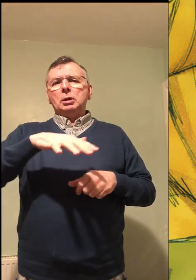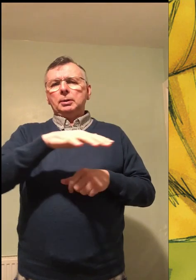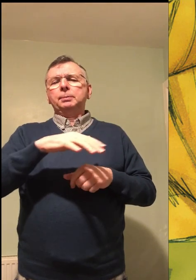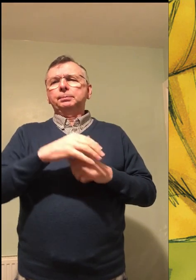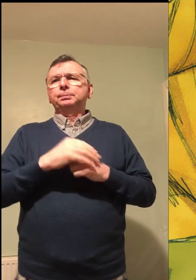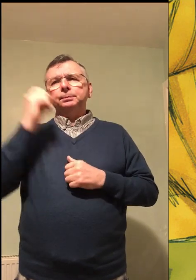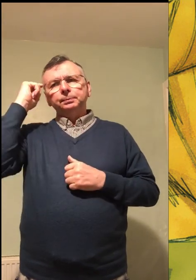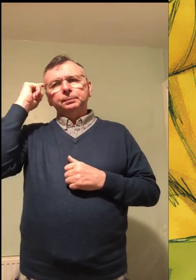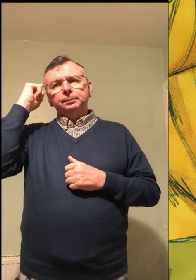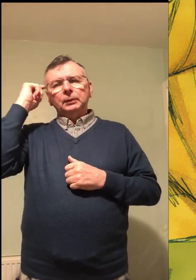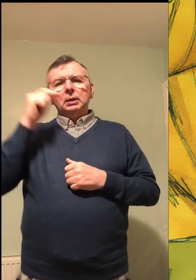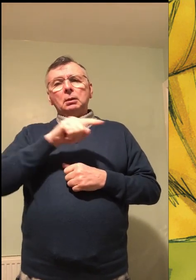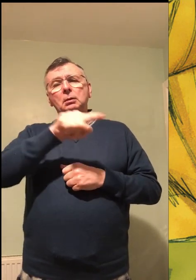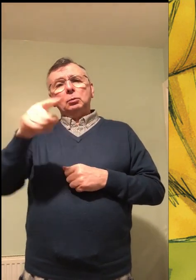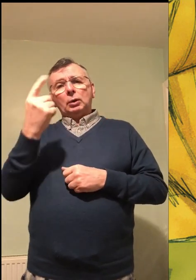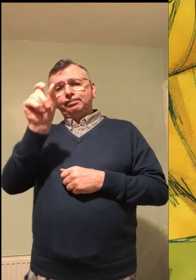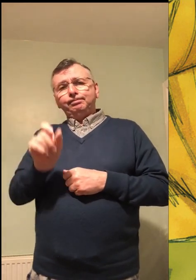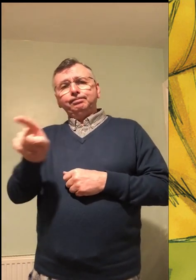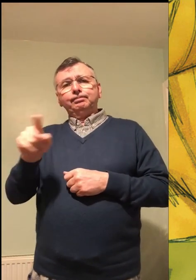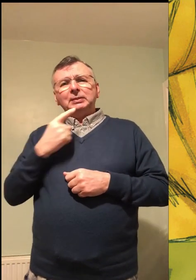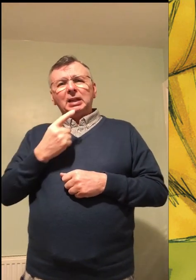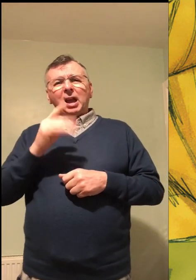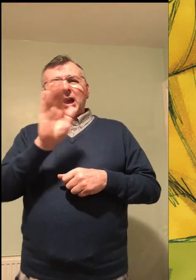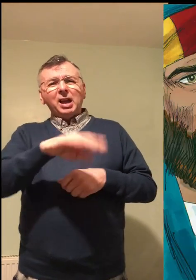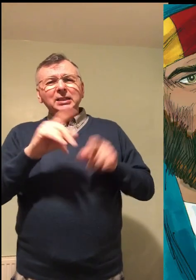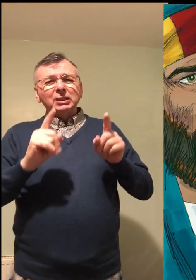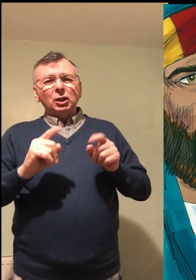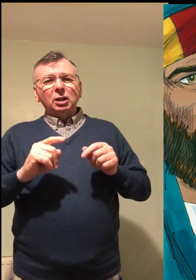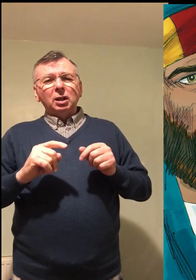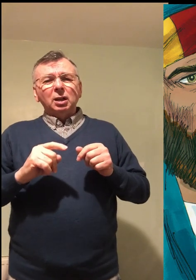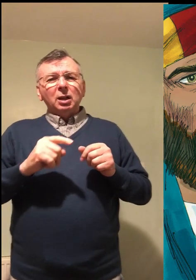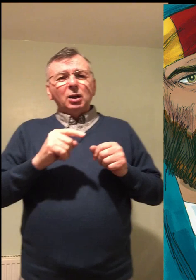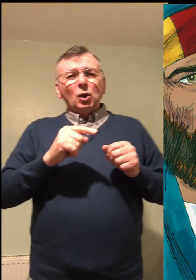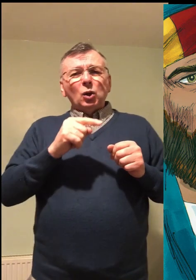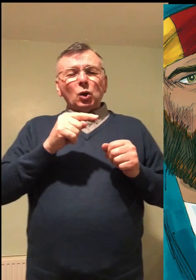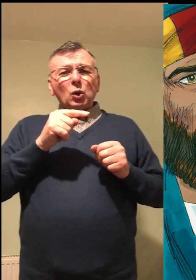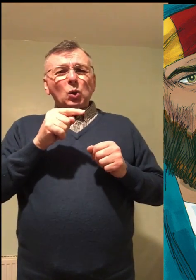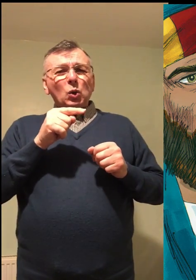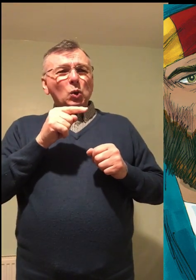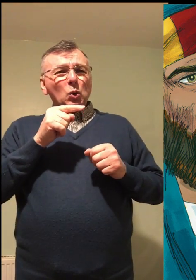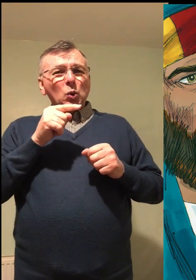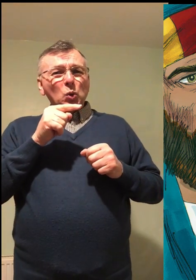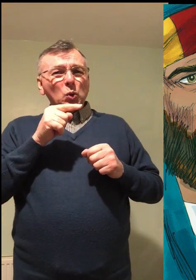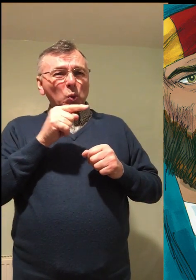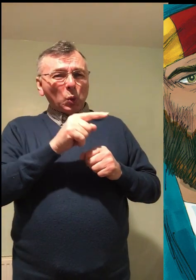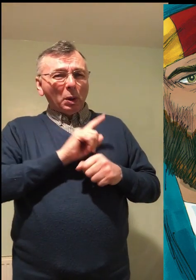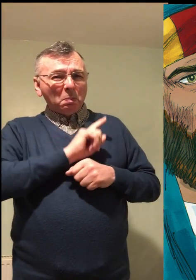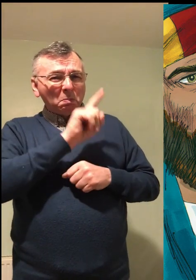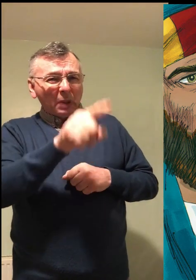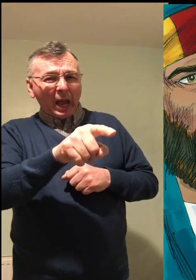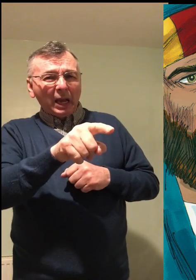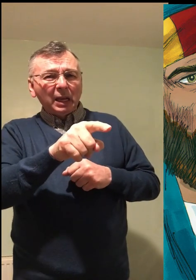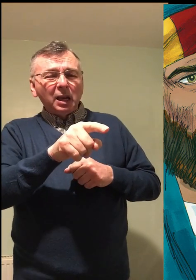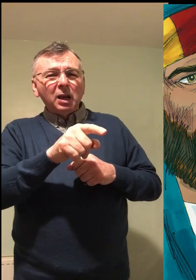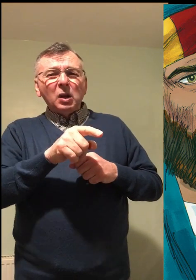where he was 2 more days. And then he said to his disciples, let us go back to Judea.